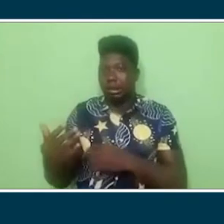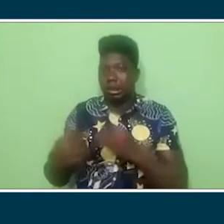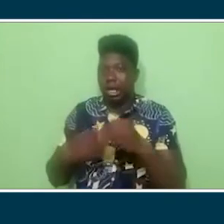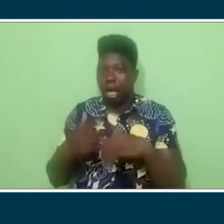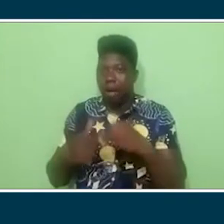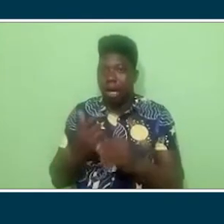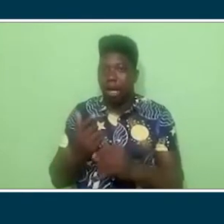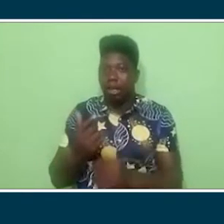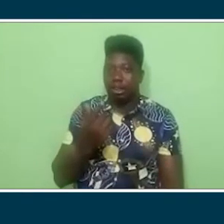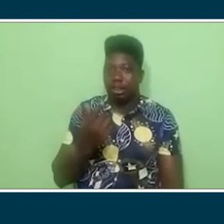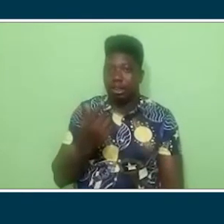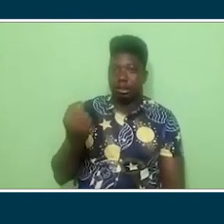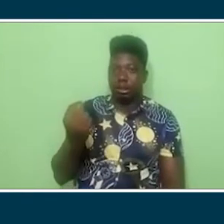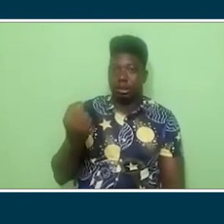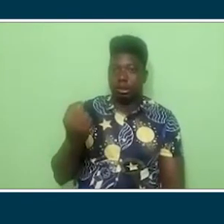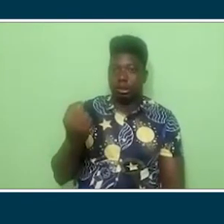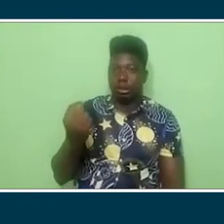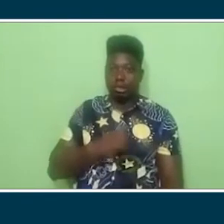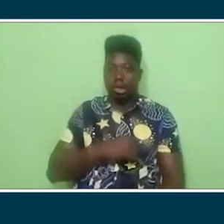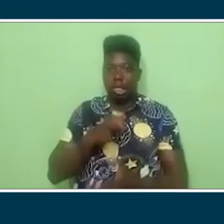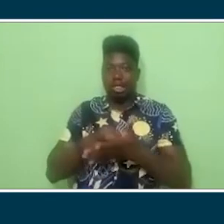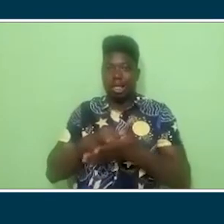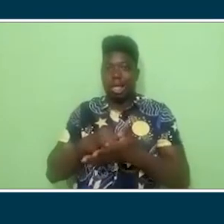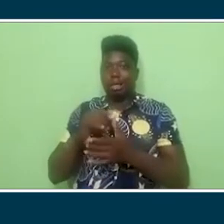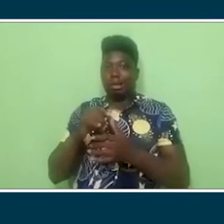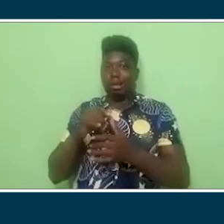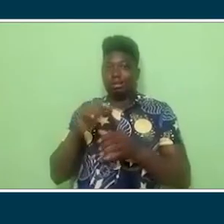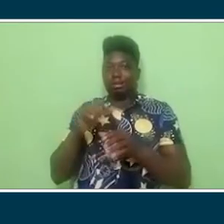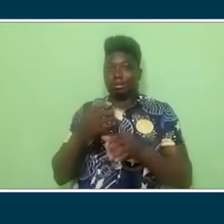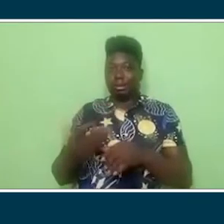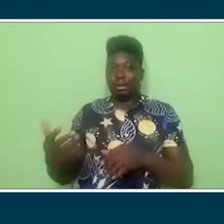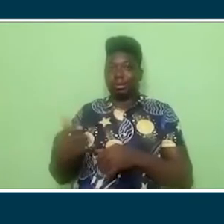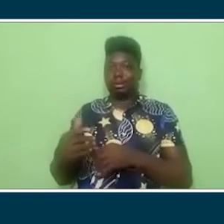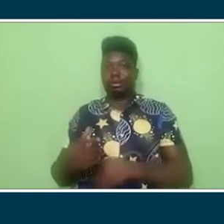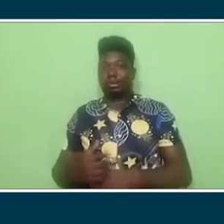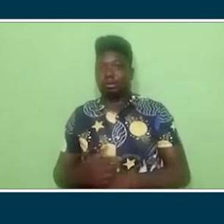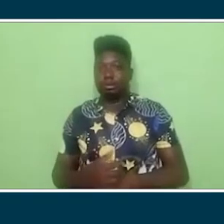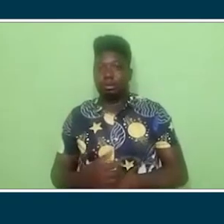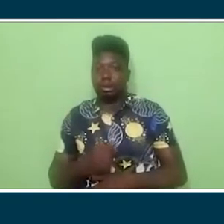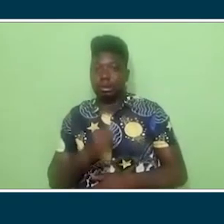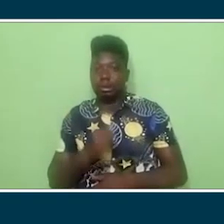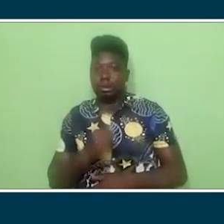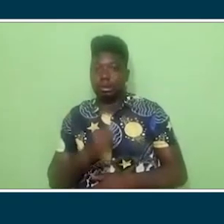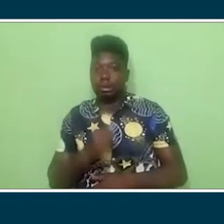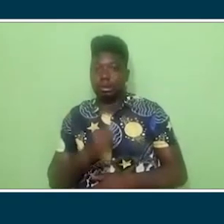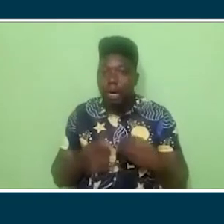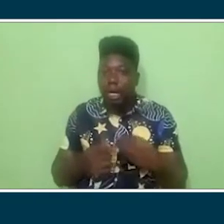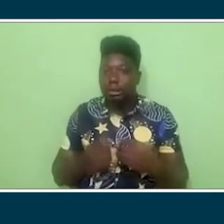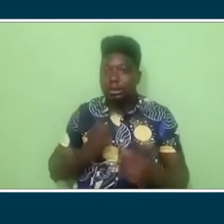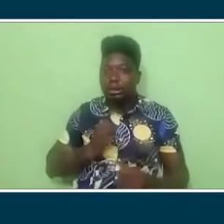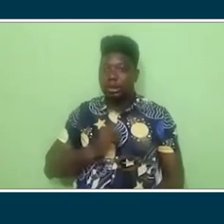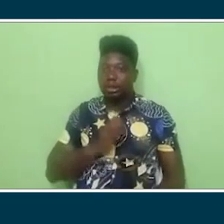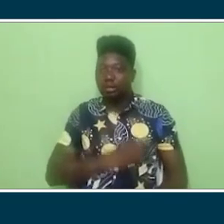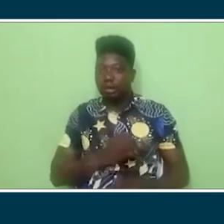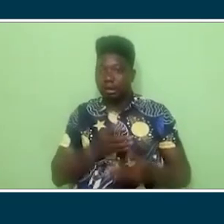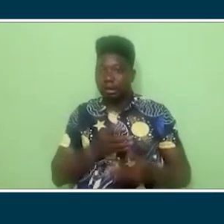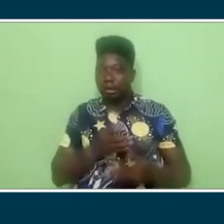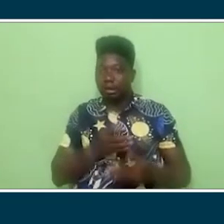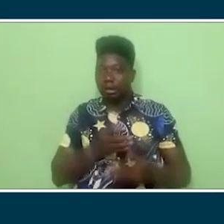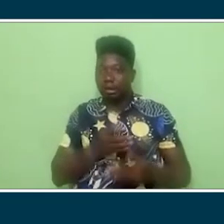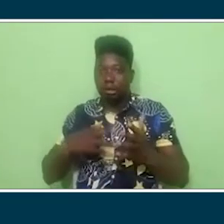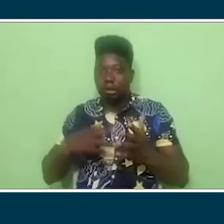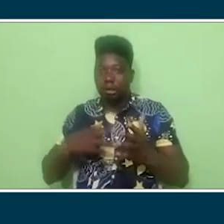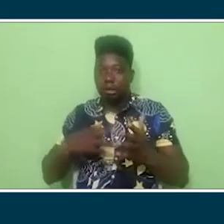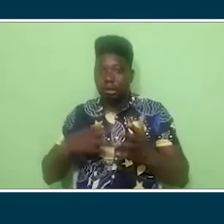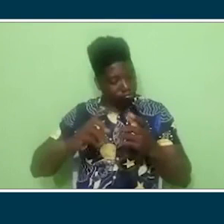I should not say anything about the executive leader that repeatedly did that thing? Like, can you help